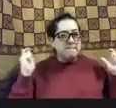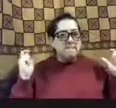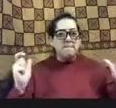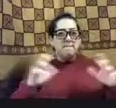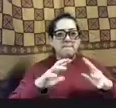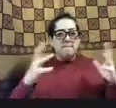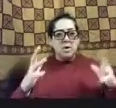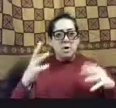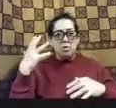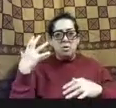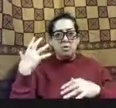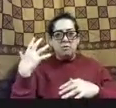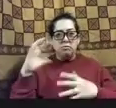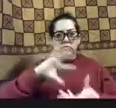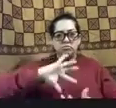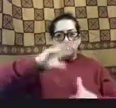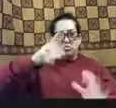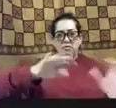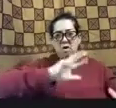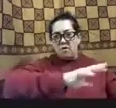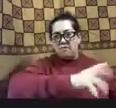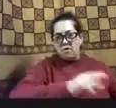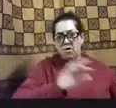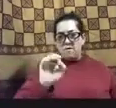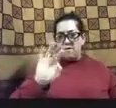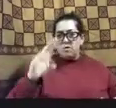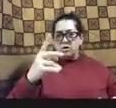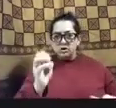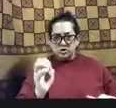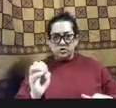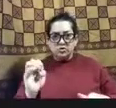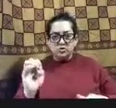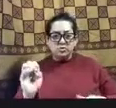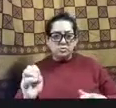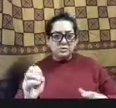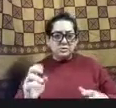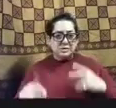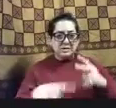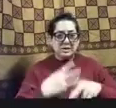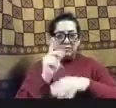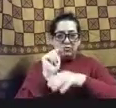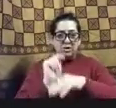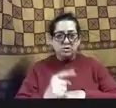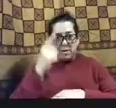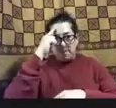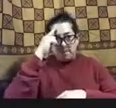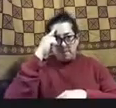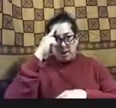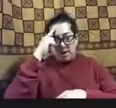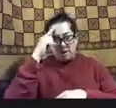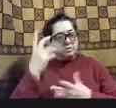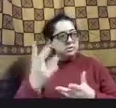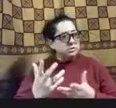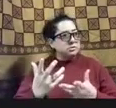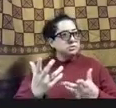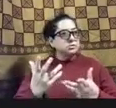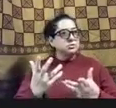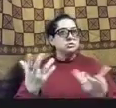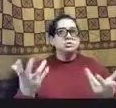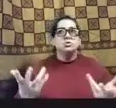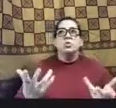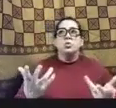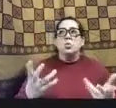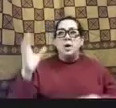the forage that we had stockpiled. And the kind of traditional mindset is to think, well, what sort